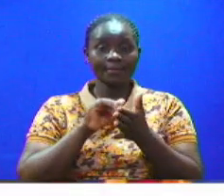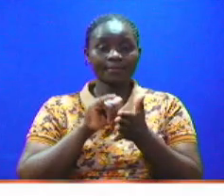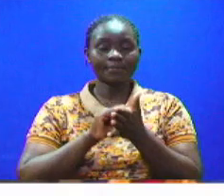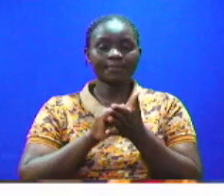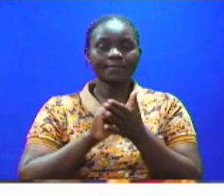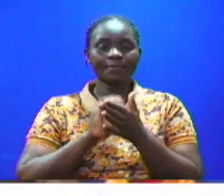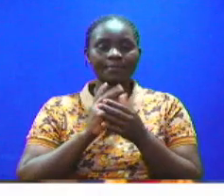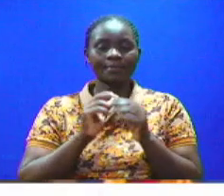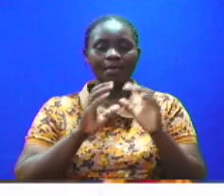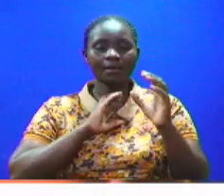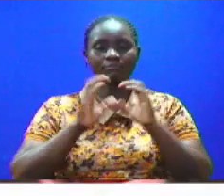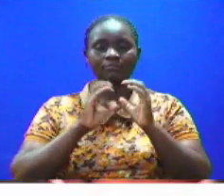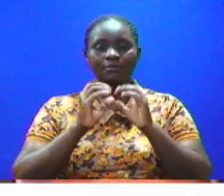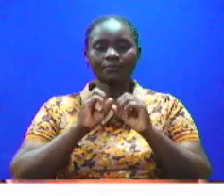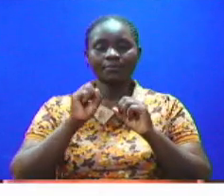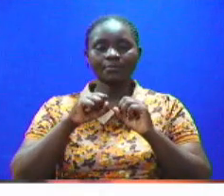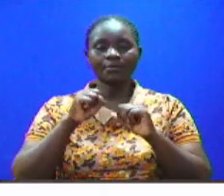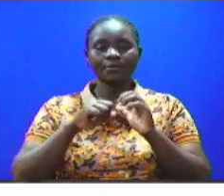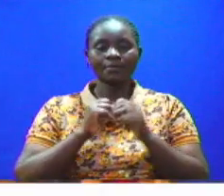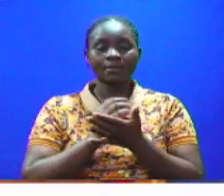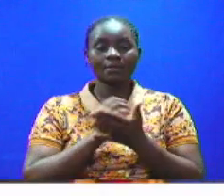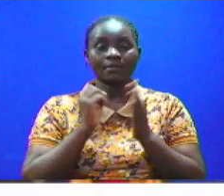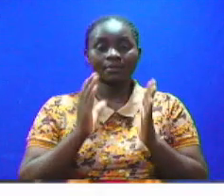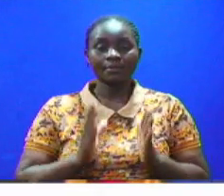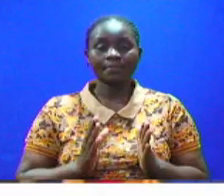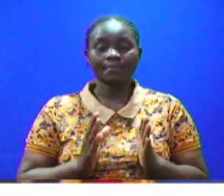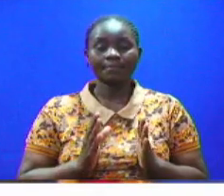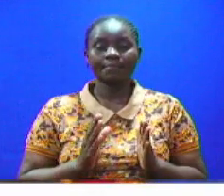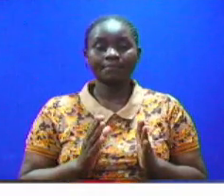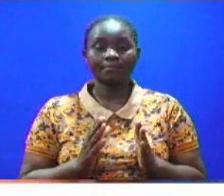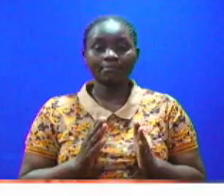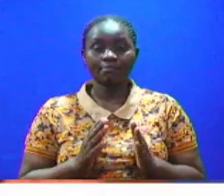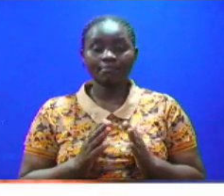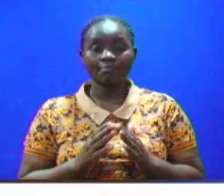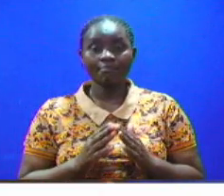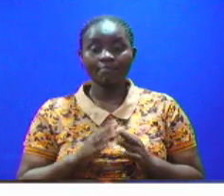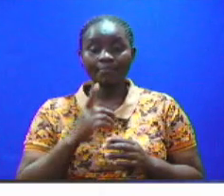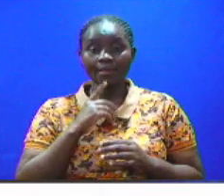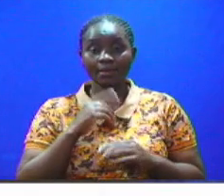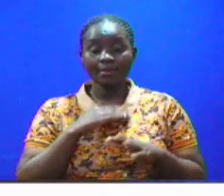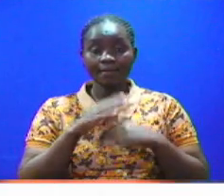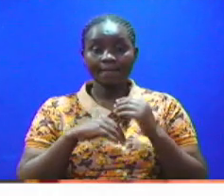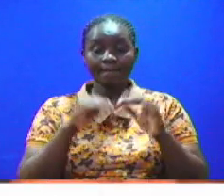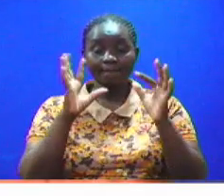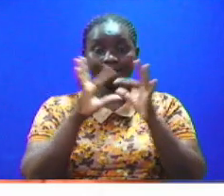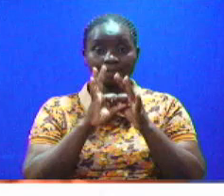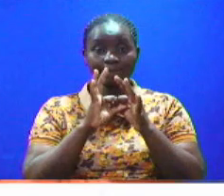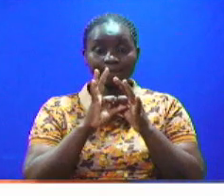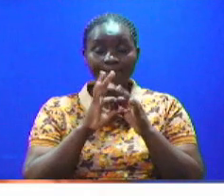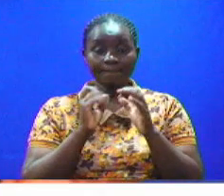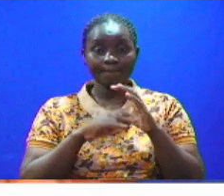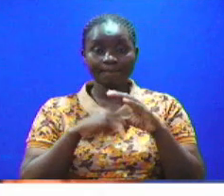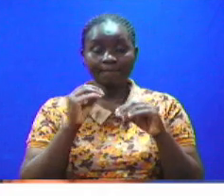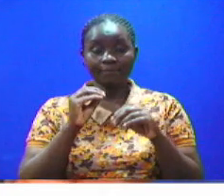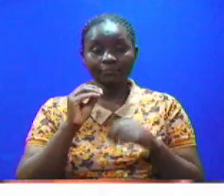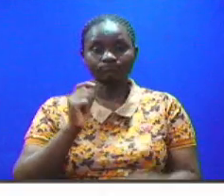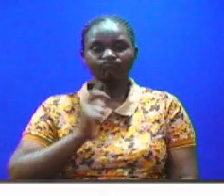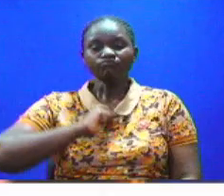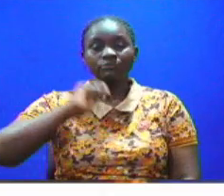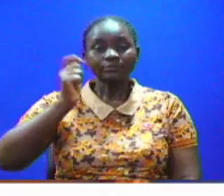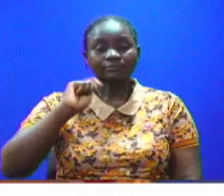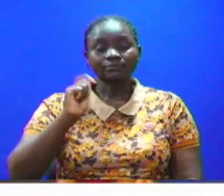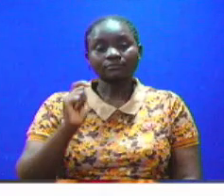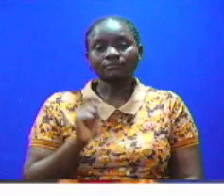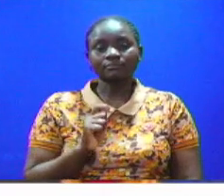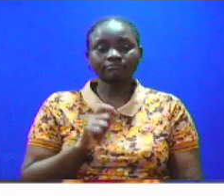discussed and agreed that the officers collectively, or the unions collectively, have agreed to call off the strike that was intended